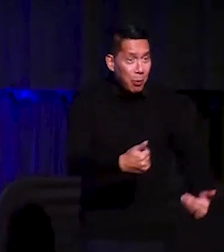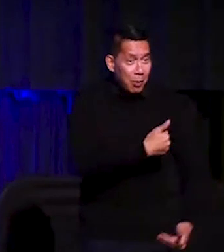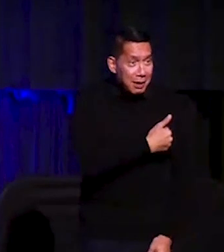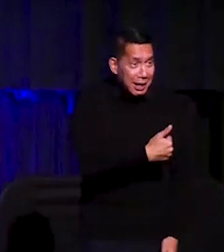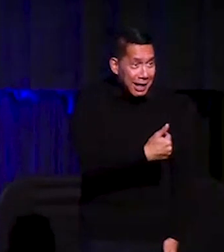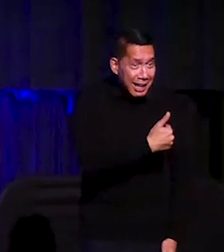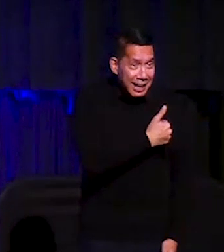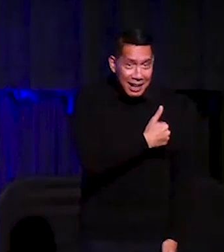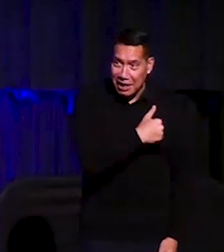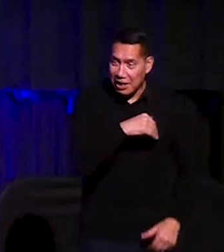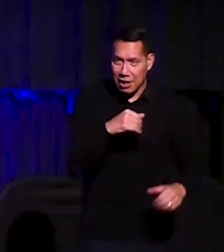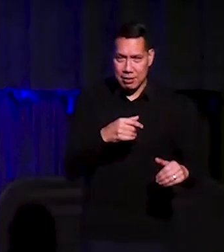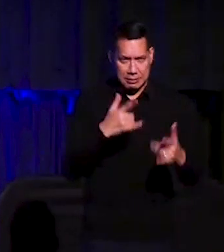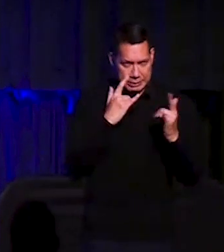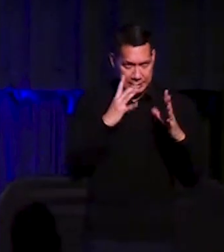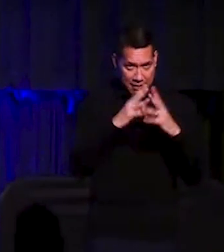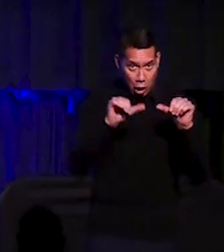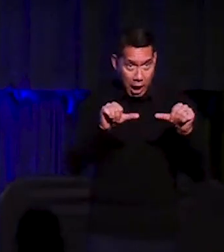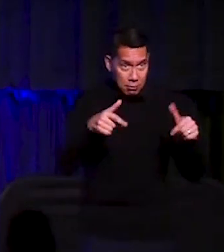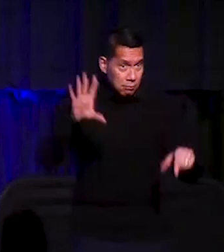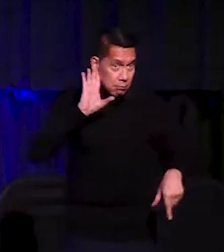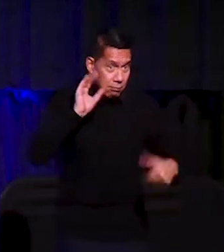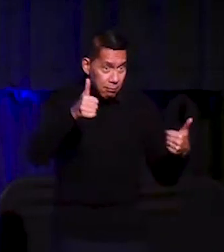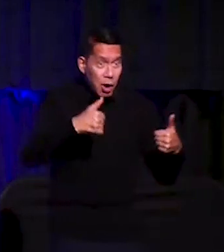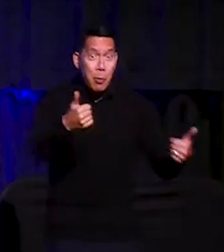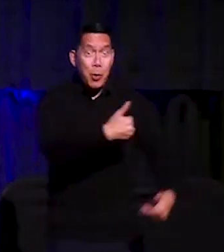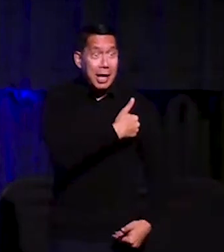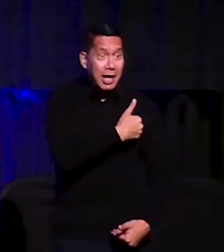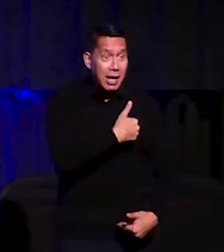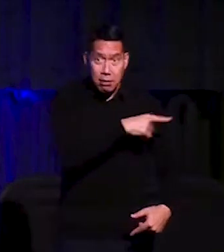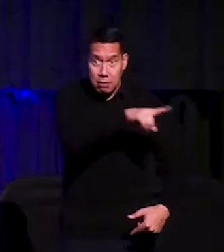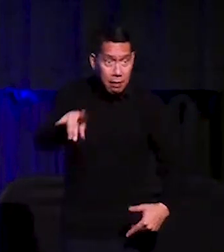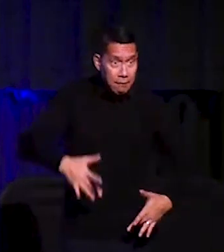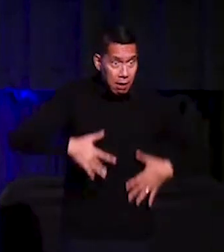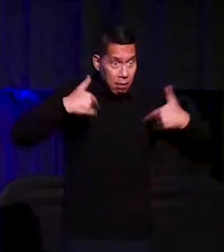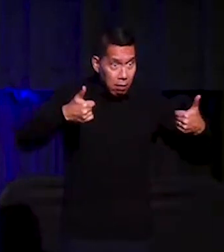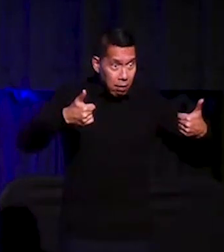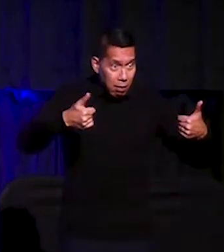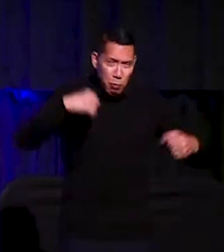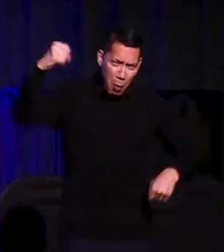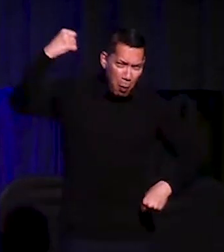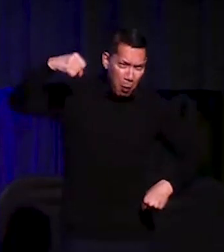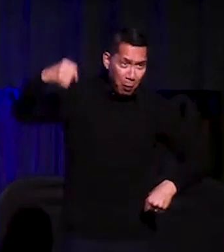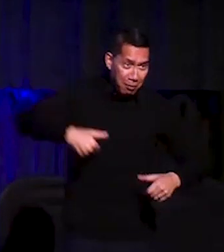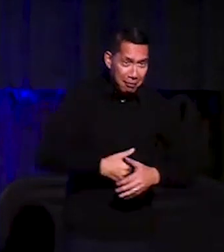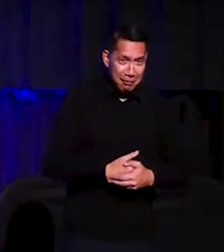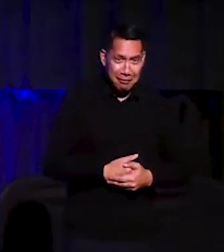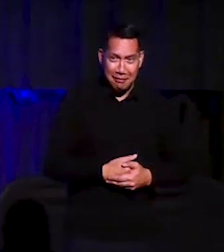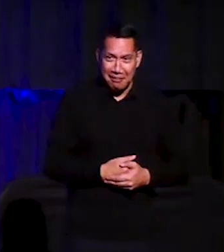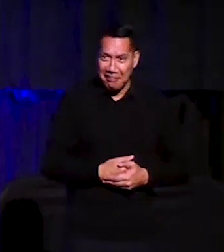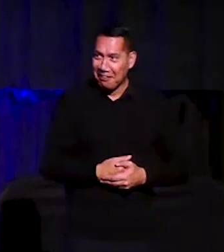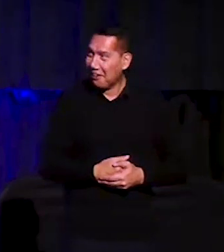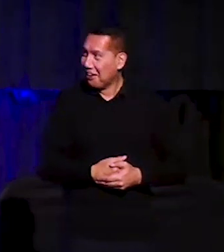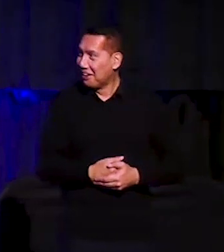everyone? Hang on, is it okay? Okay. Yeah, good. Good morning. How's everyone feeling? Great. Let's